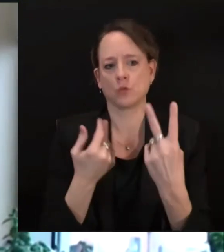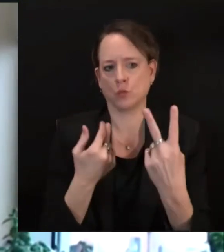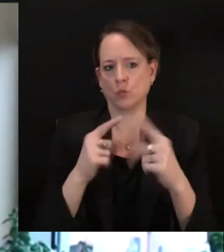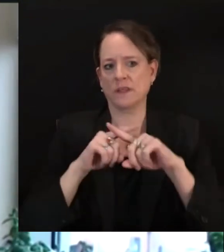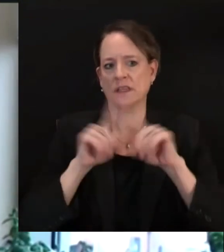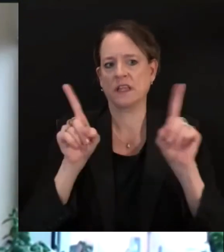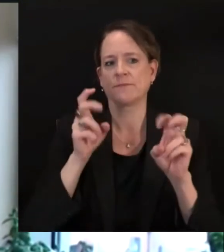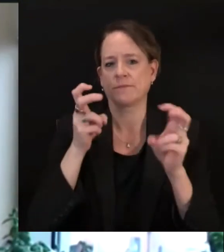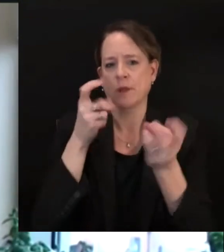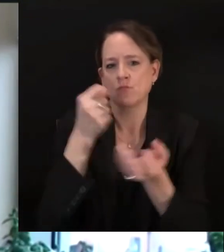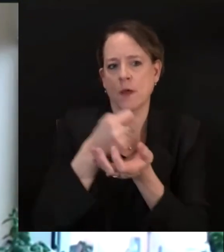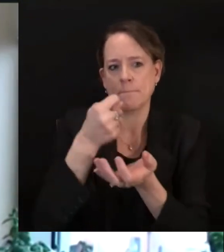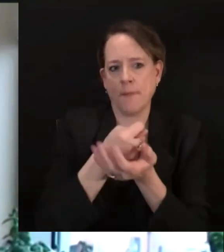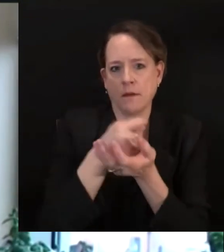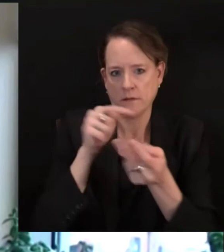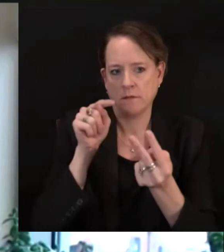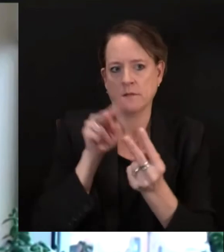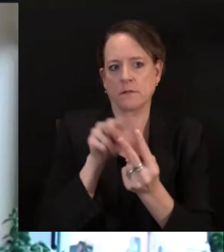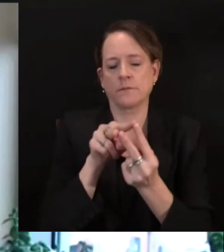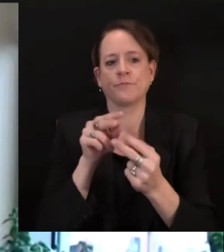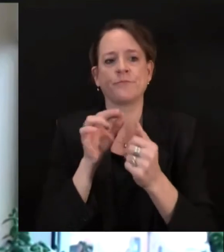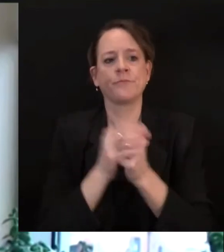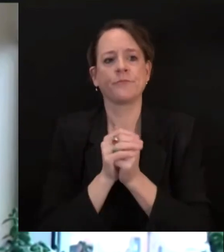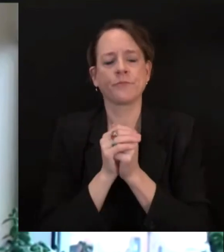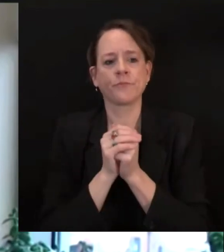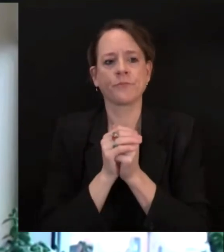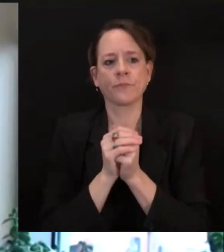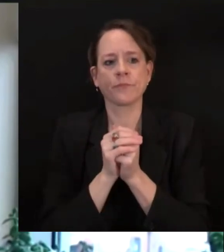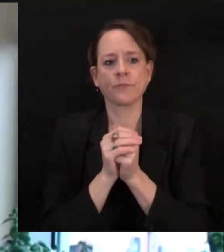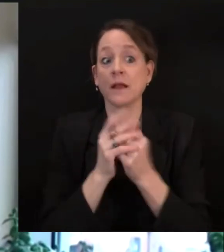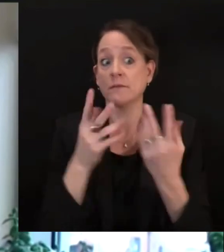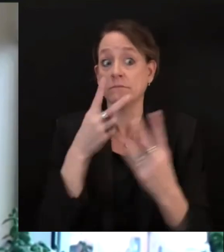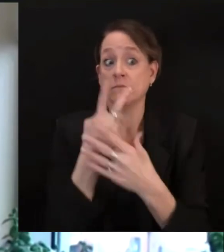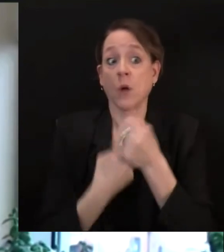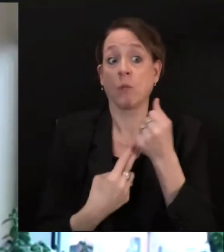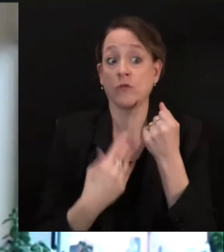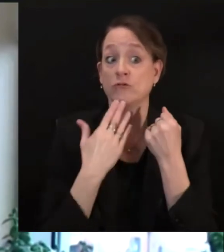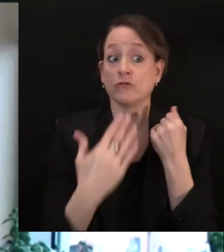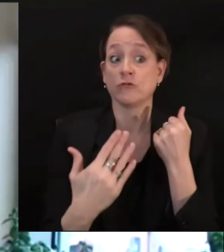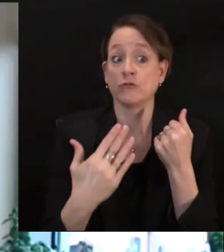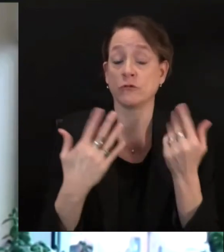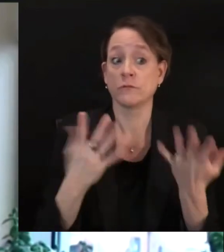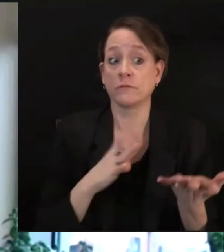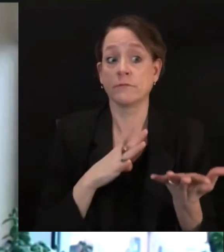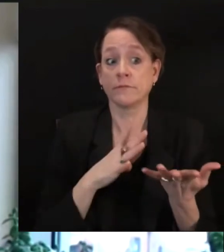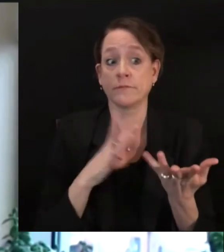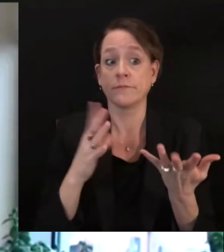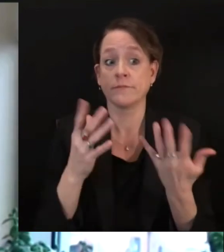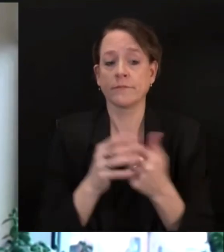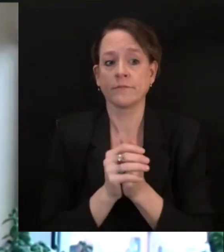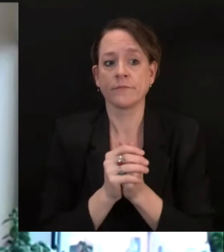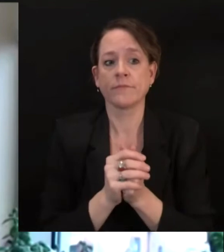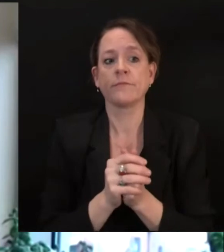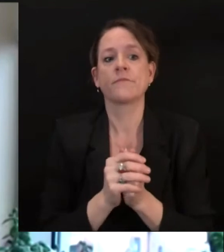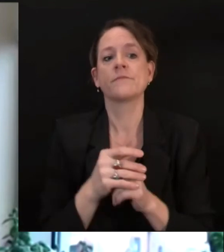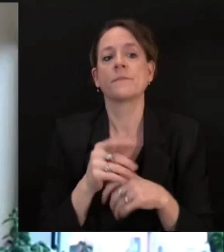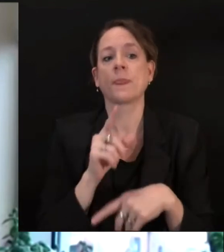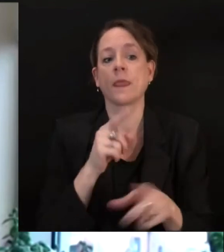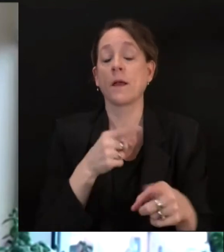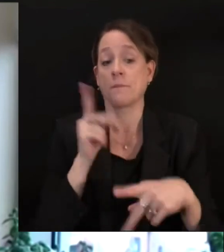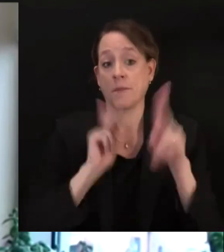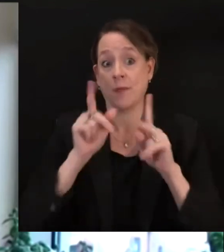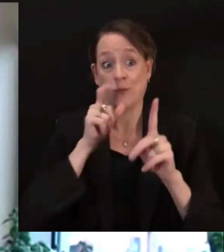they serve a role in the treatment of people who are at risk for hospitalization and severe disease, but are not